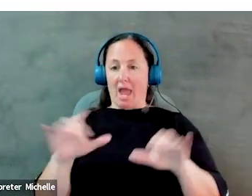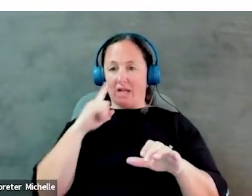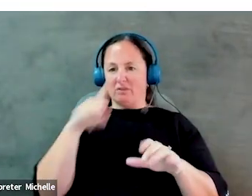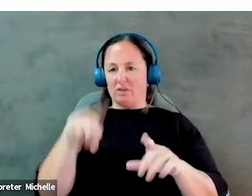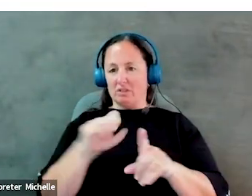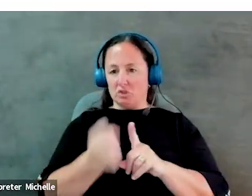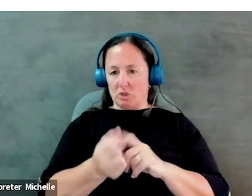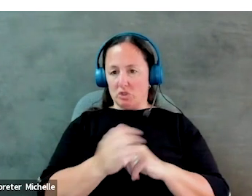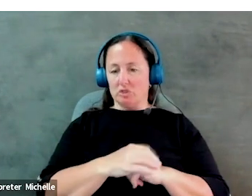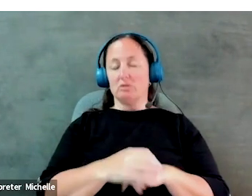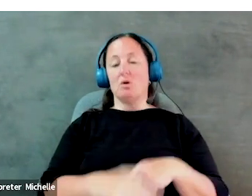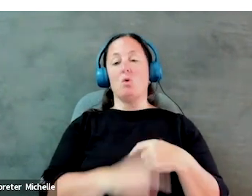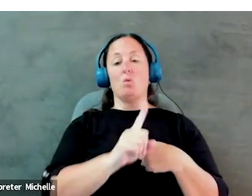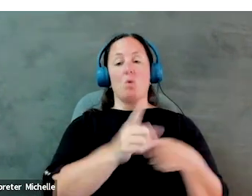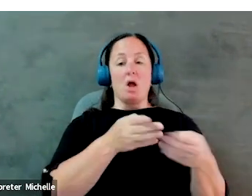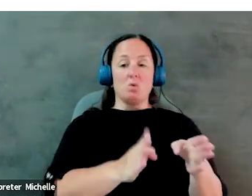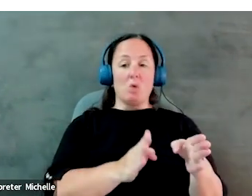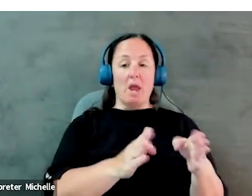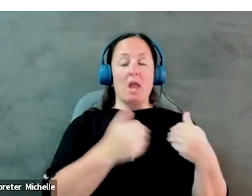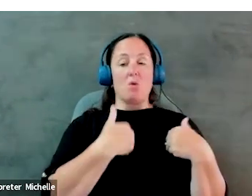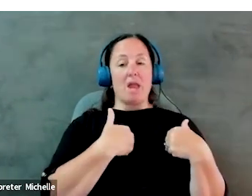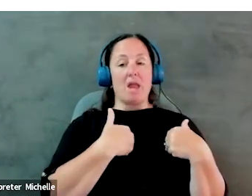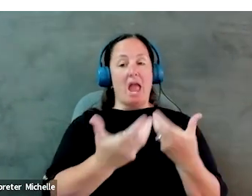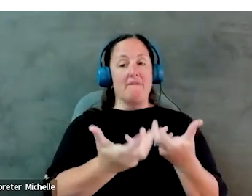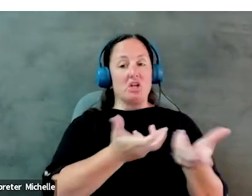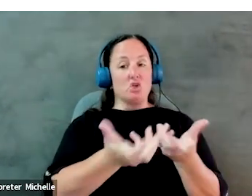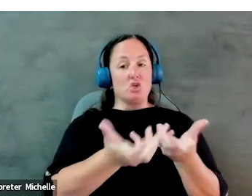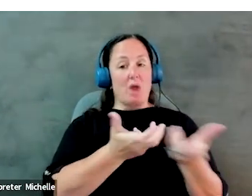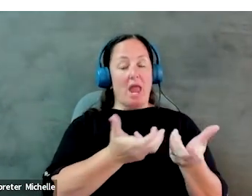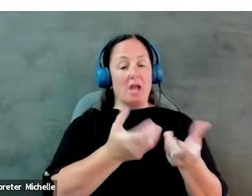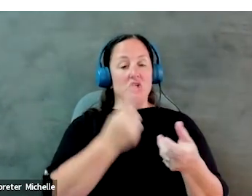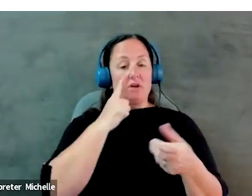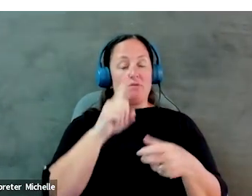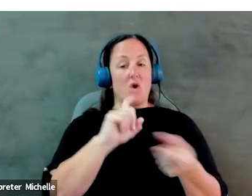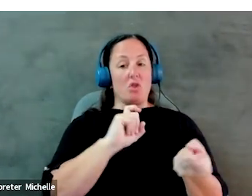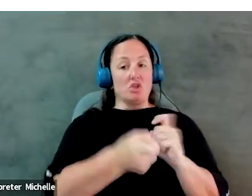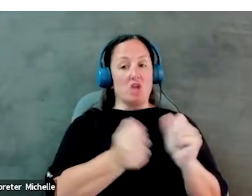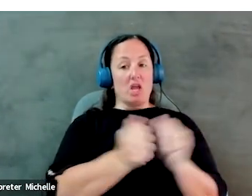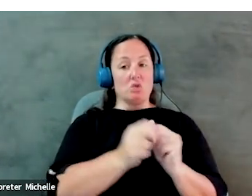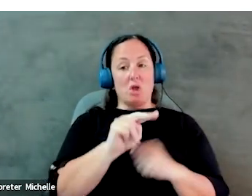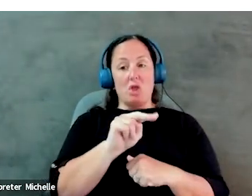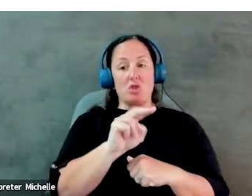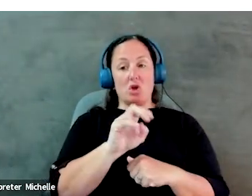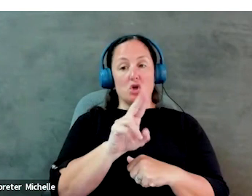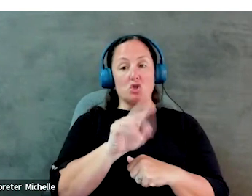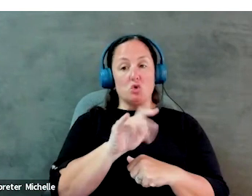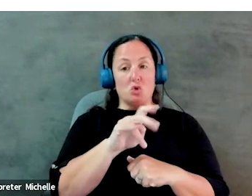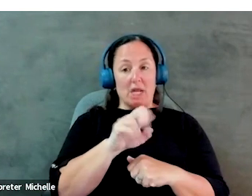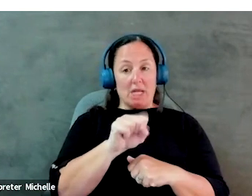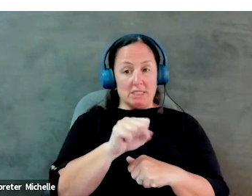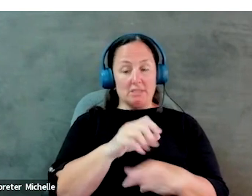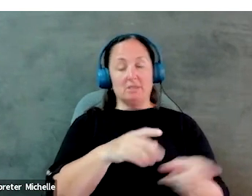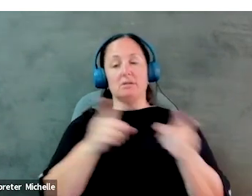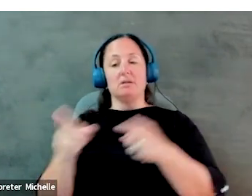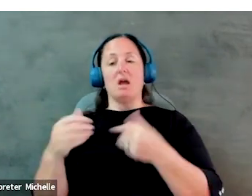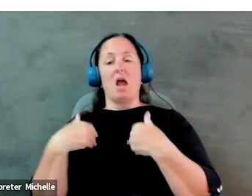act in this case. One, we have the interaction of the change with the nutrients. And